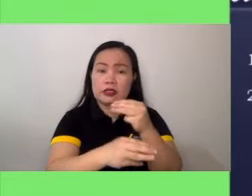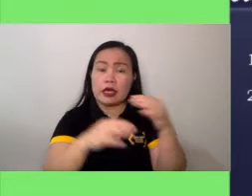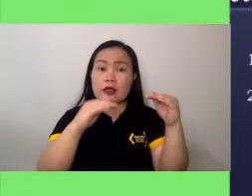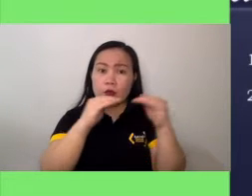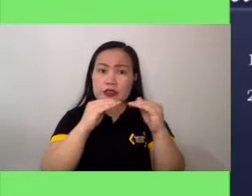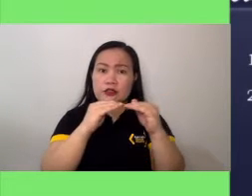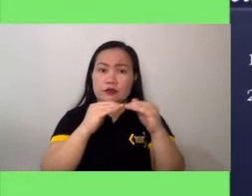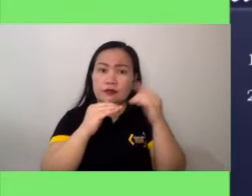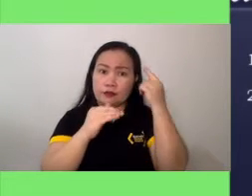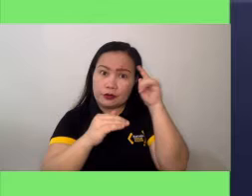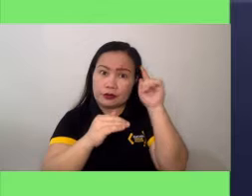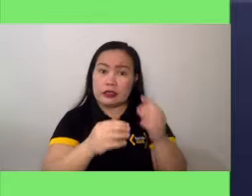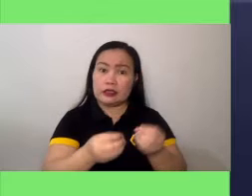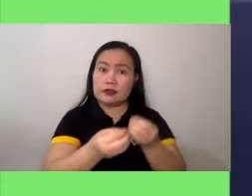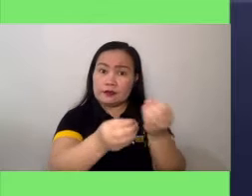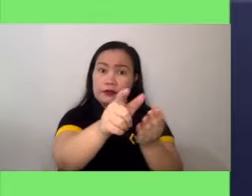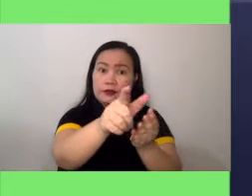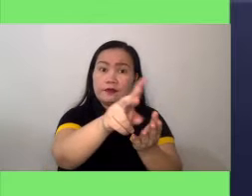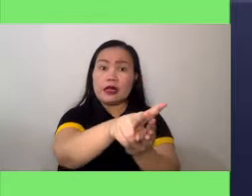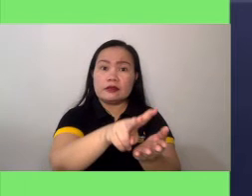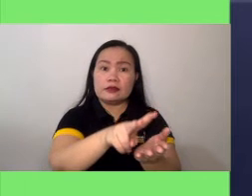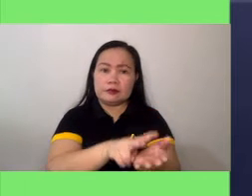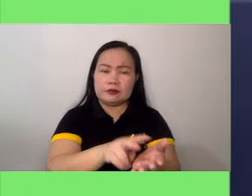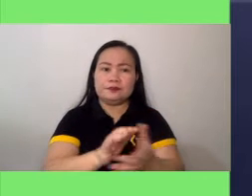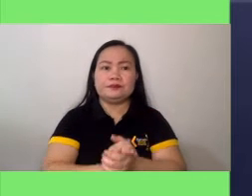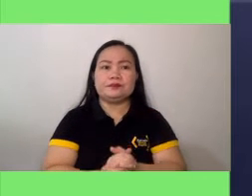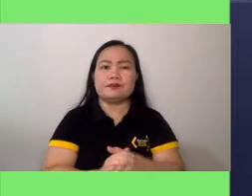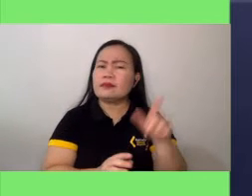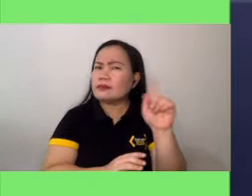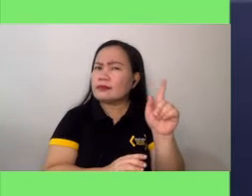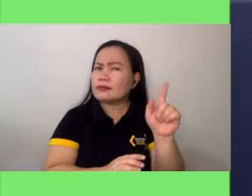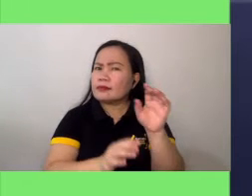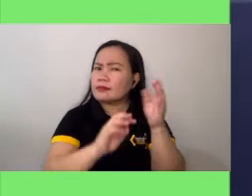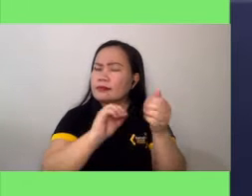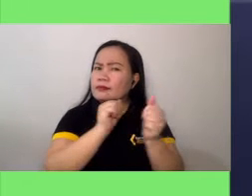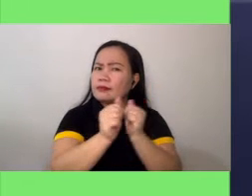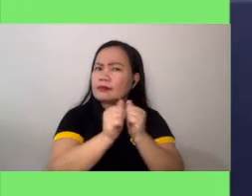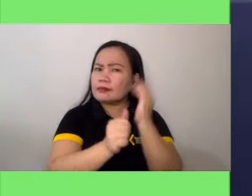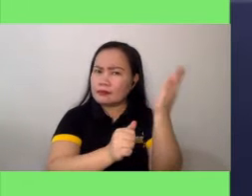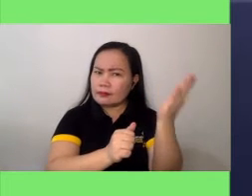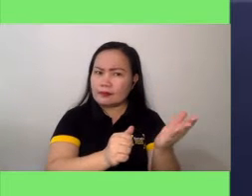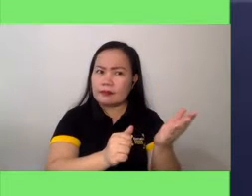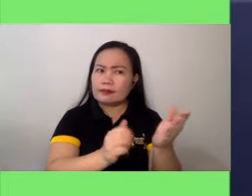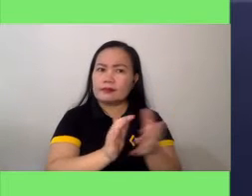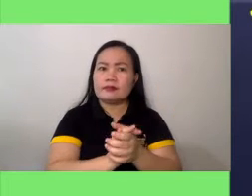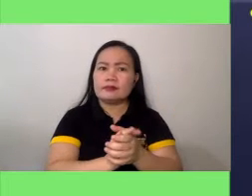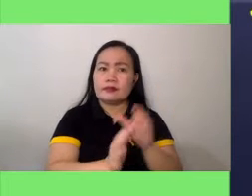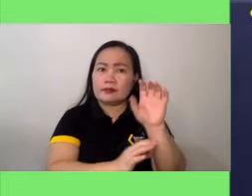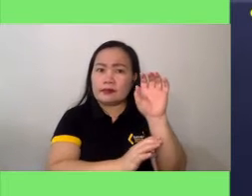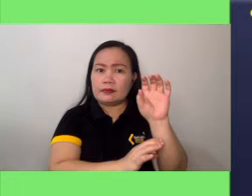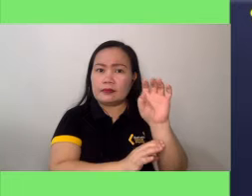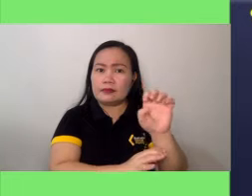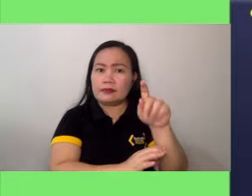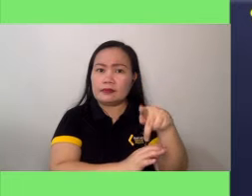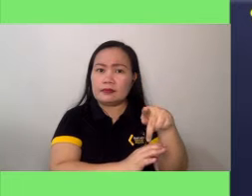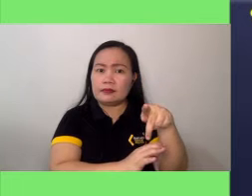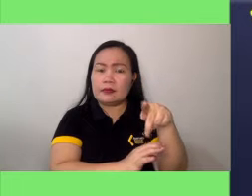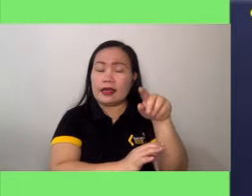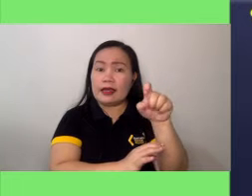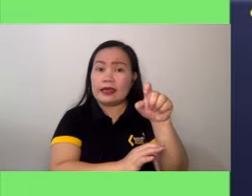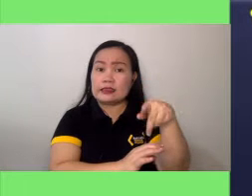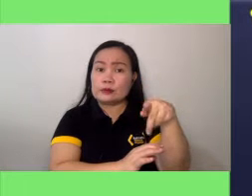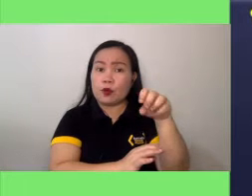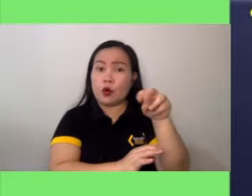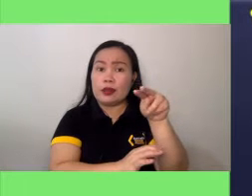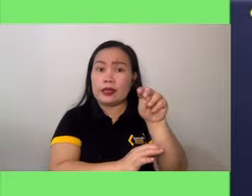the variables. So, what is an exponential notation? So, recall muna natin siya ha. Medyo pahapyawan